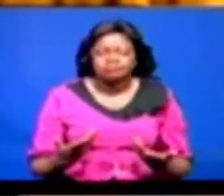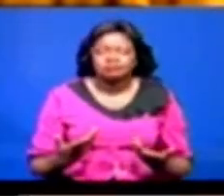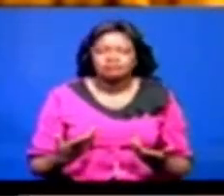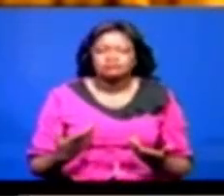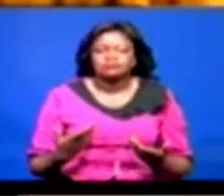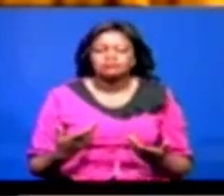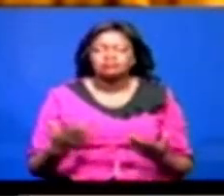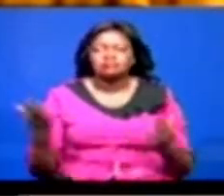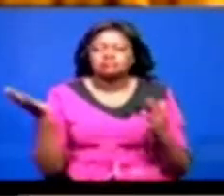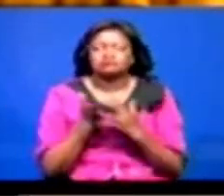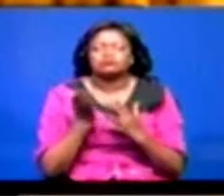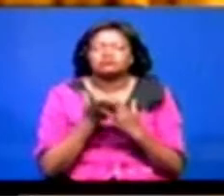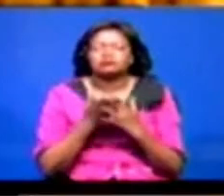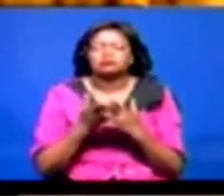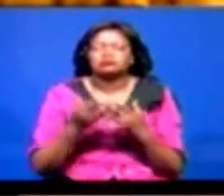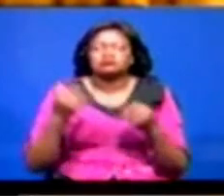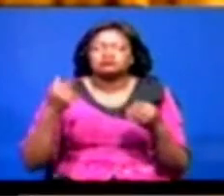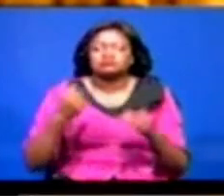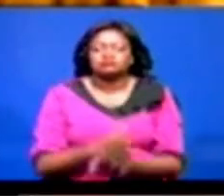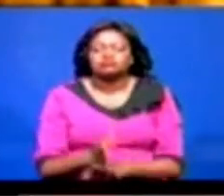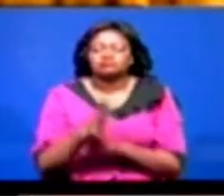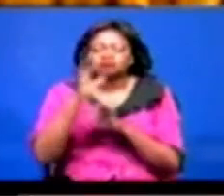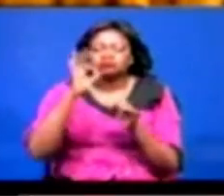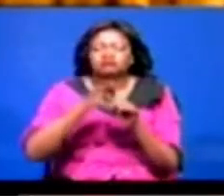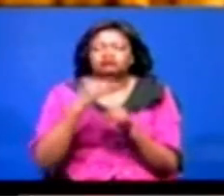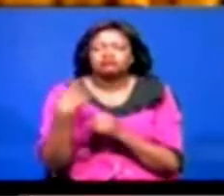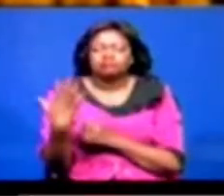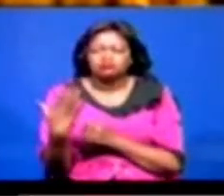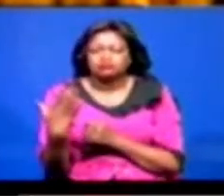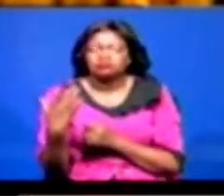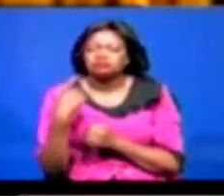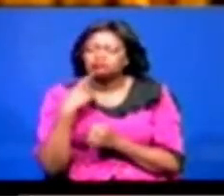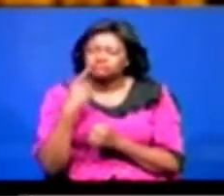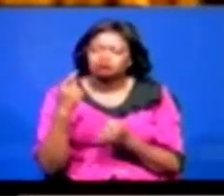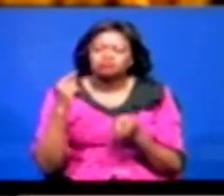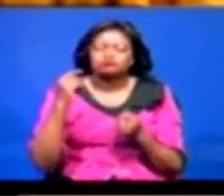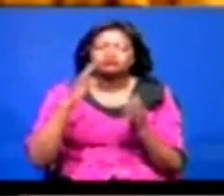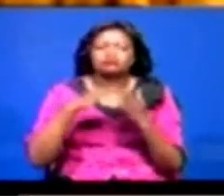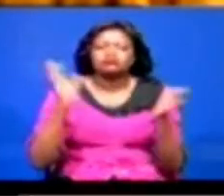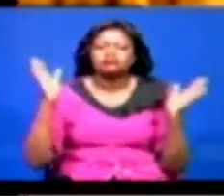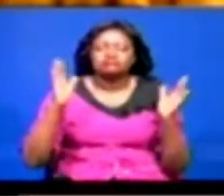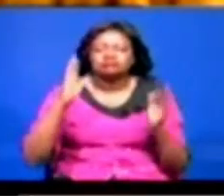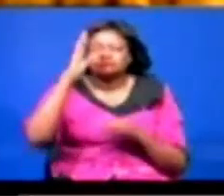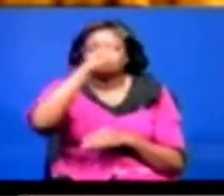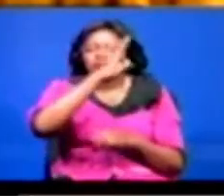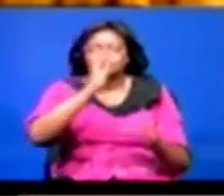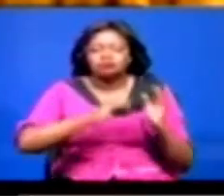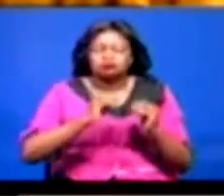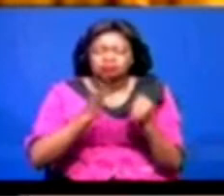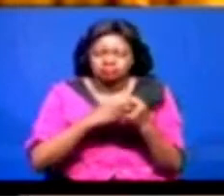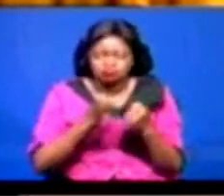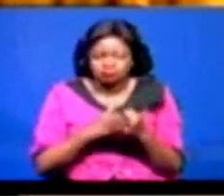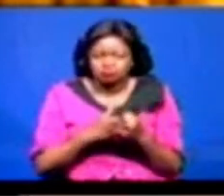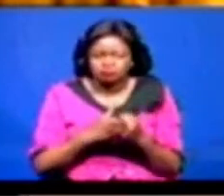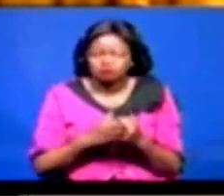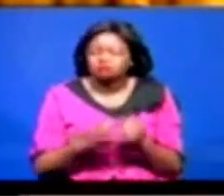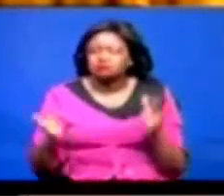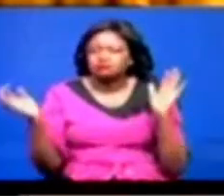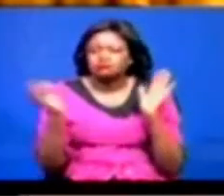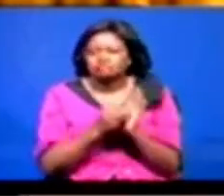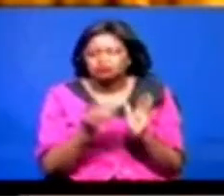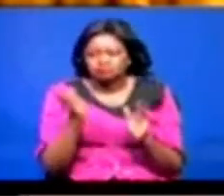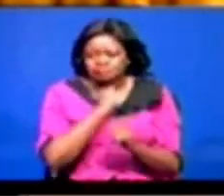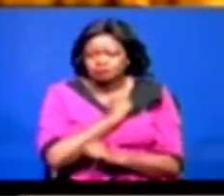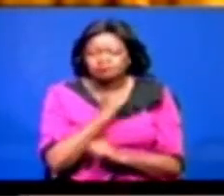in any way manipulated the ballot papers. And so they were opened on the eve of the elections, which is on the 8th, and that is set out in the affidavit, when this